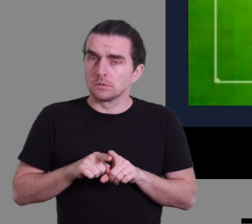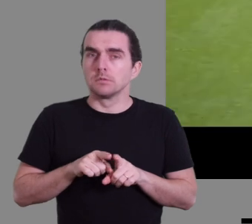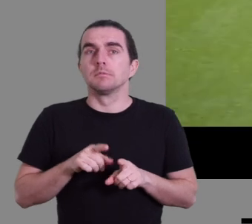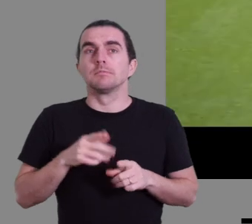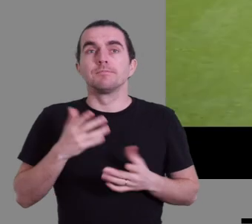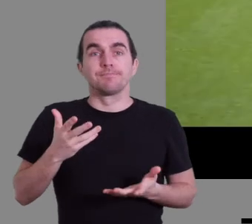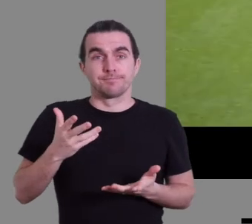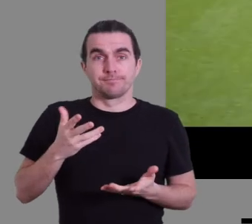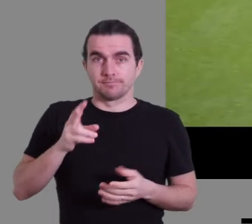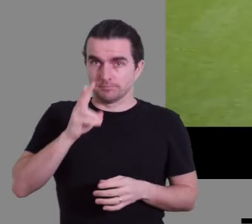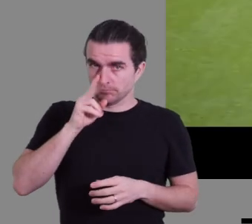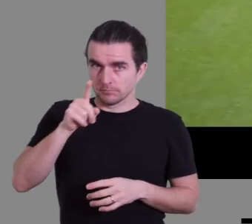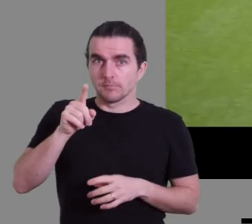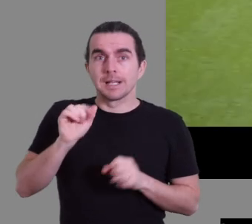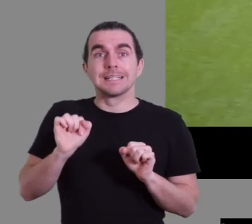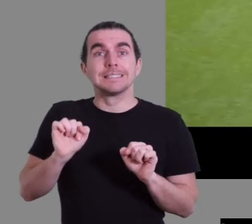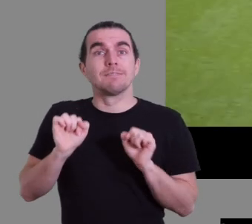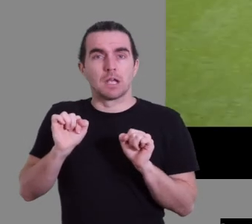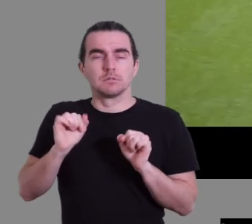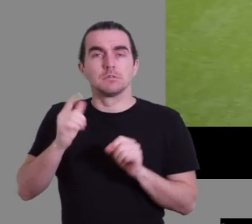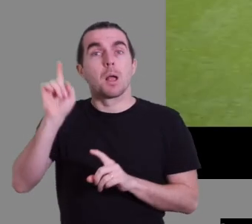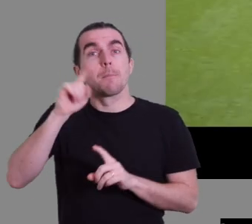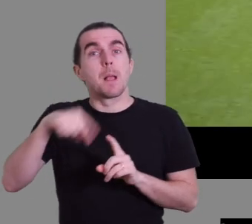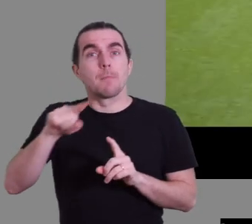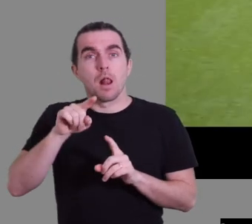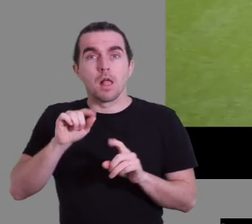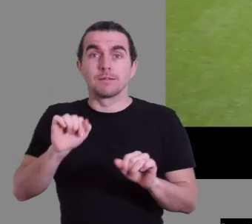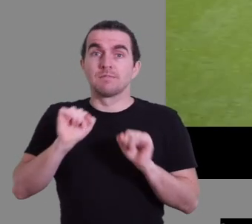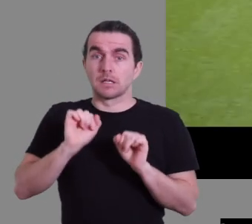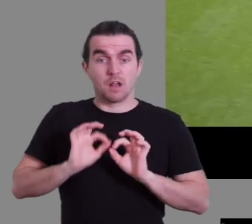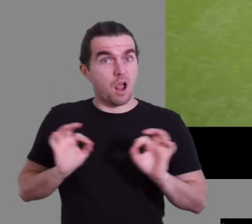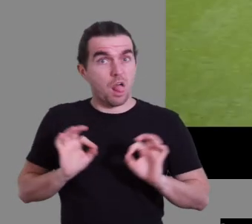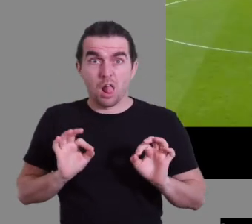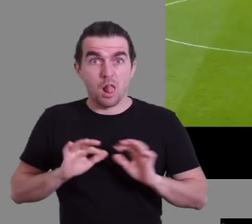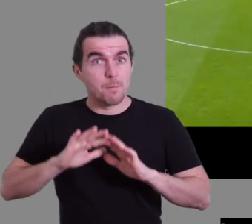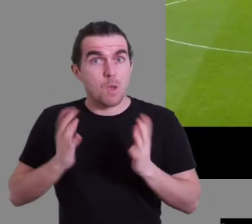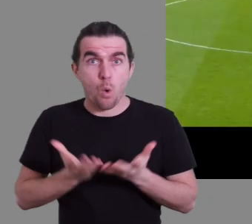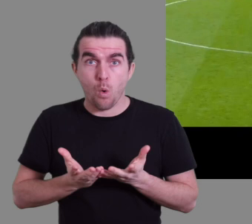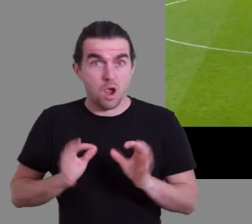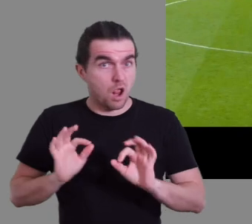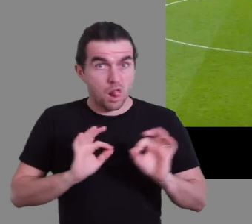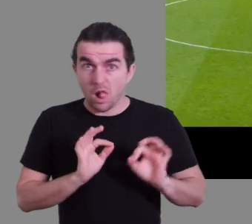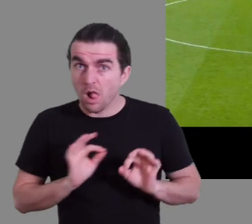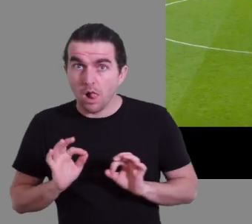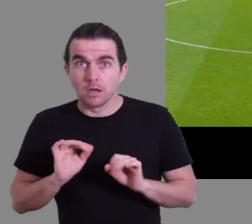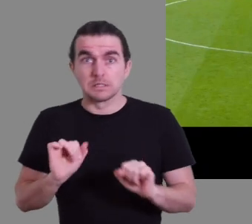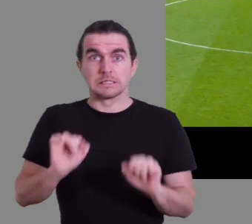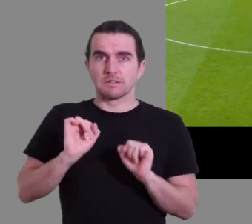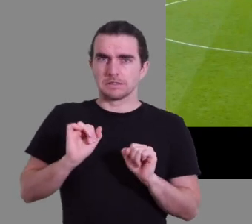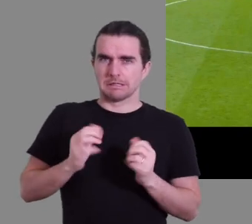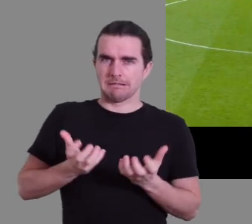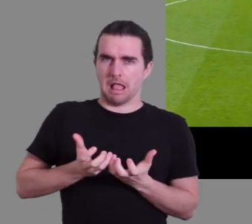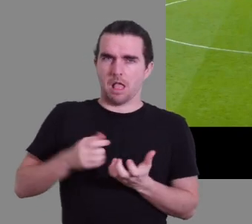defenders on the ball, but also for people defending off the ball as well. Yeah.